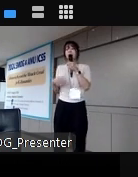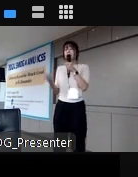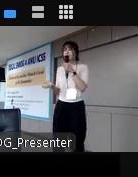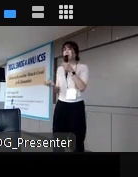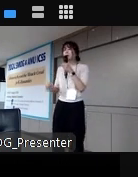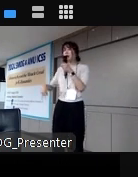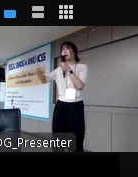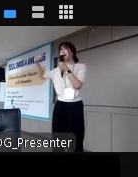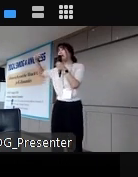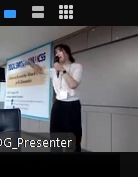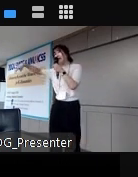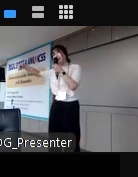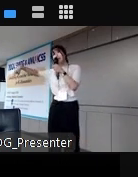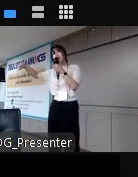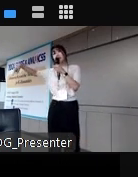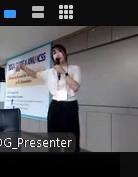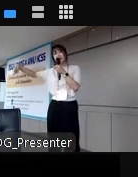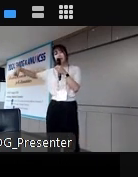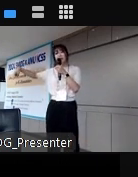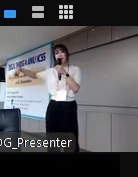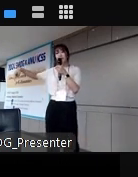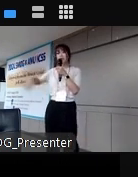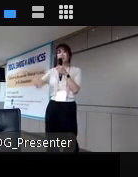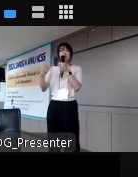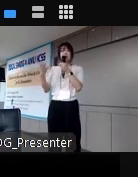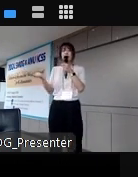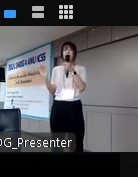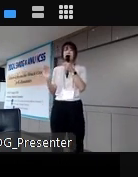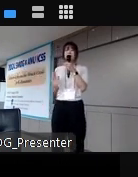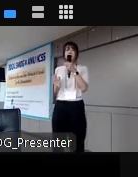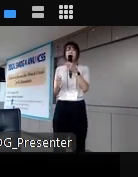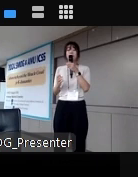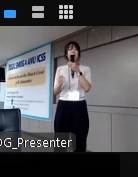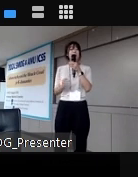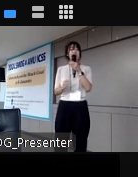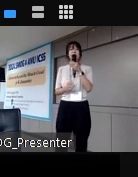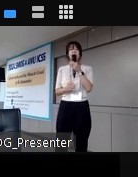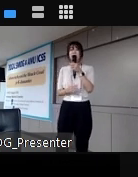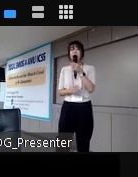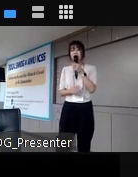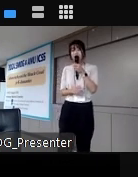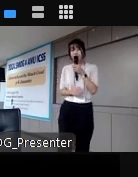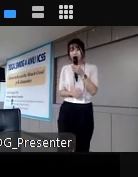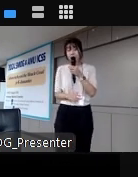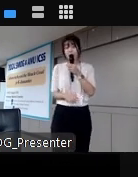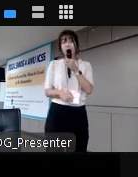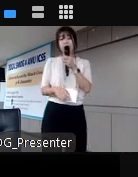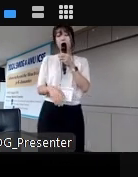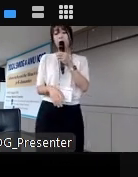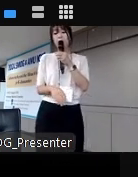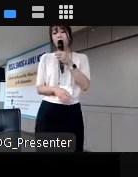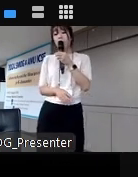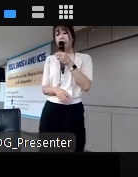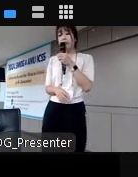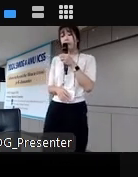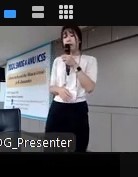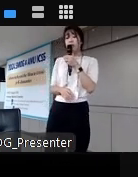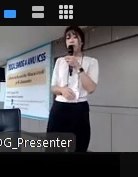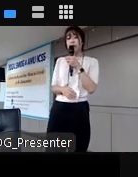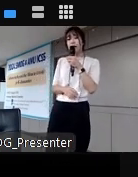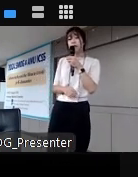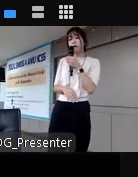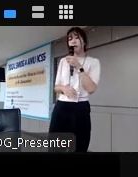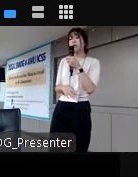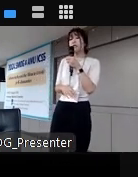reading, music is on, and dance, sign at this locus, then the signers were fine with this sentence. So when it is clear